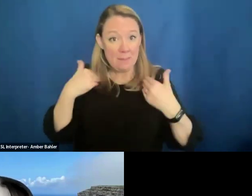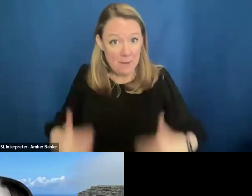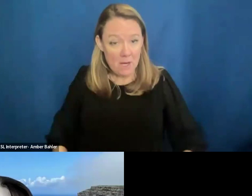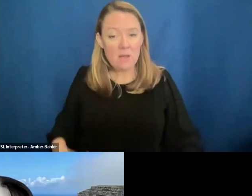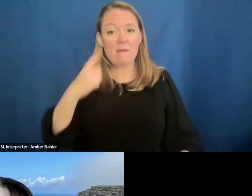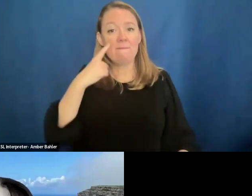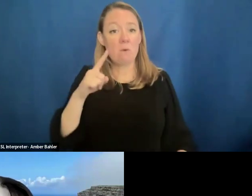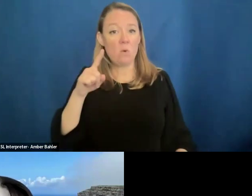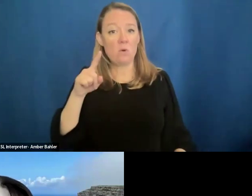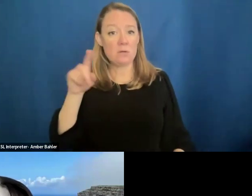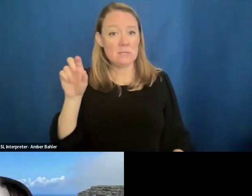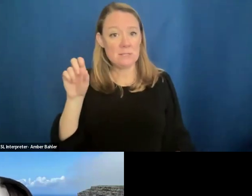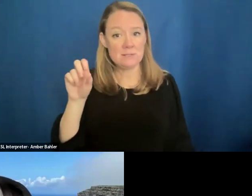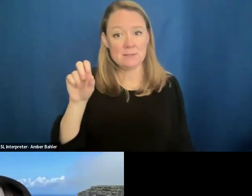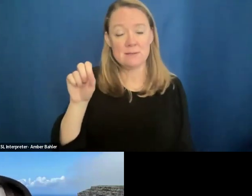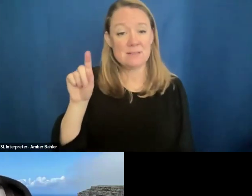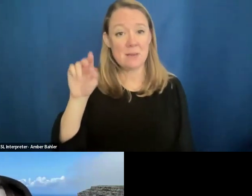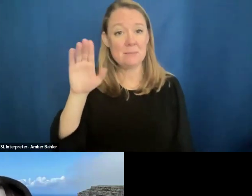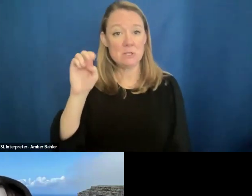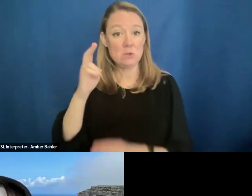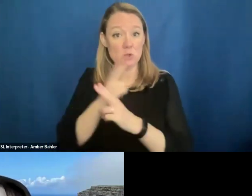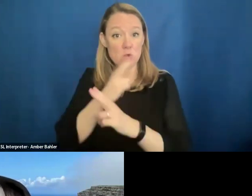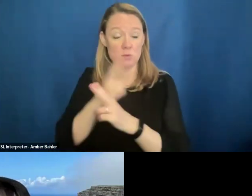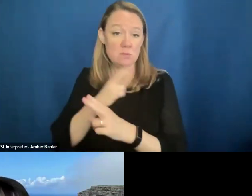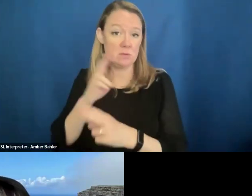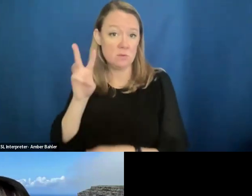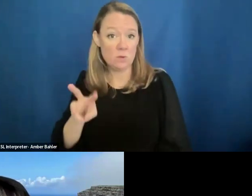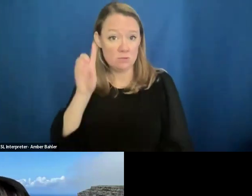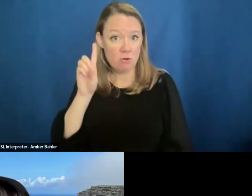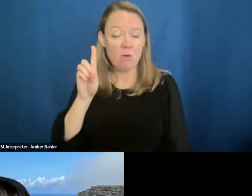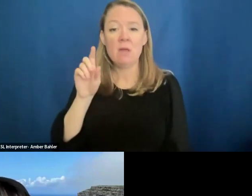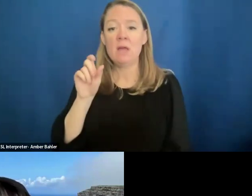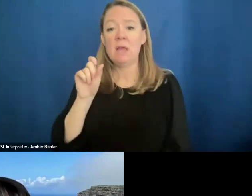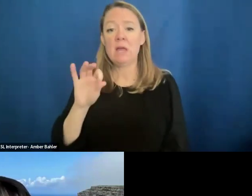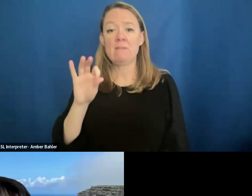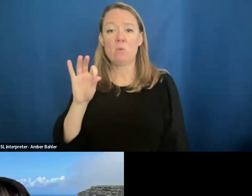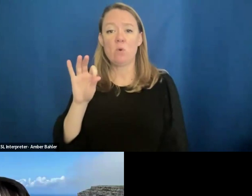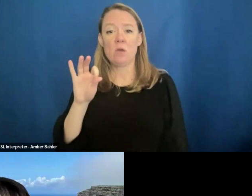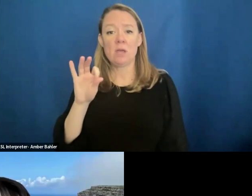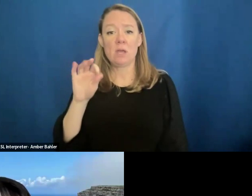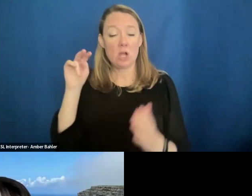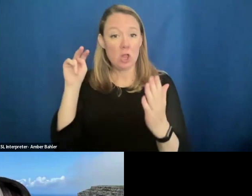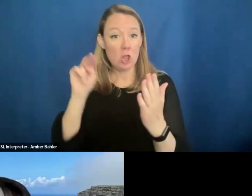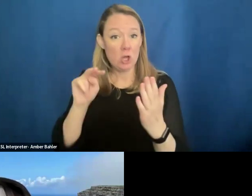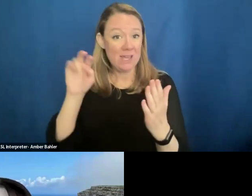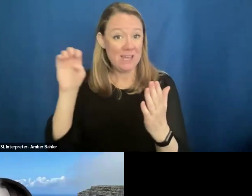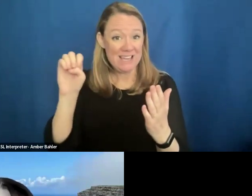regarding primary substance use disorder diagnoses in the EDs, the number one primary diagnosis is